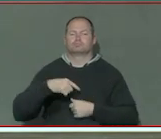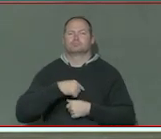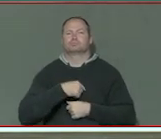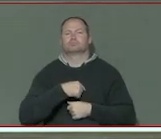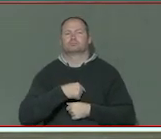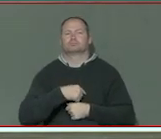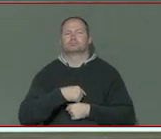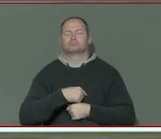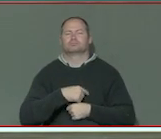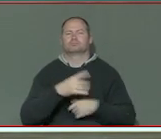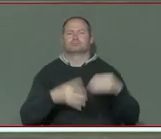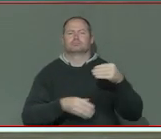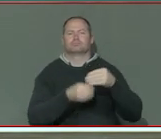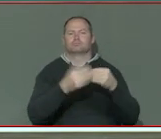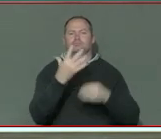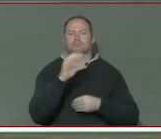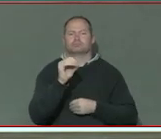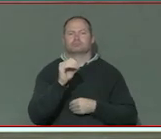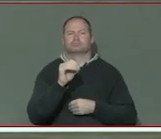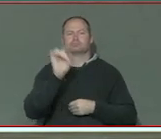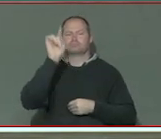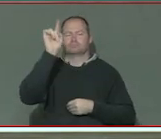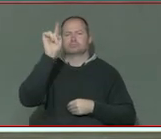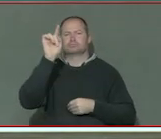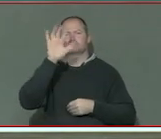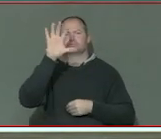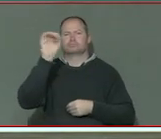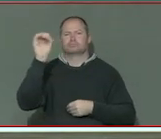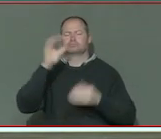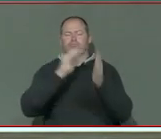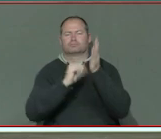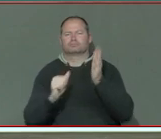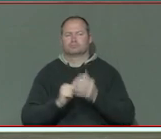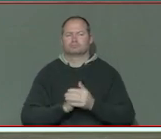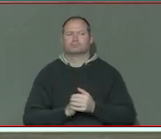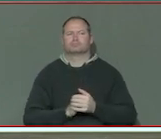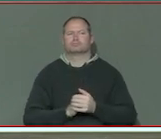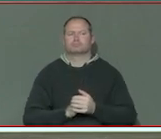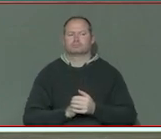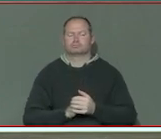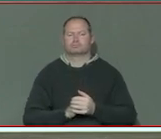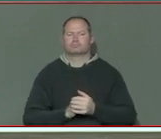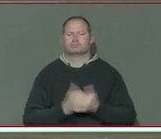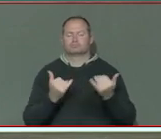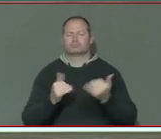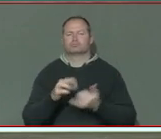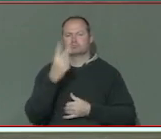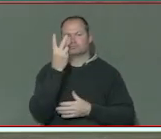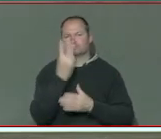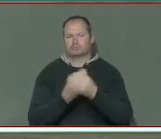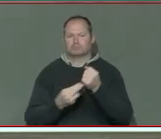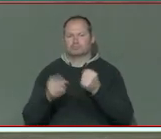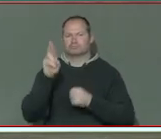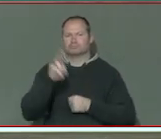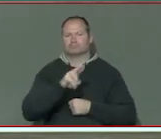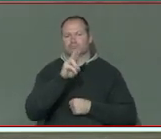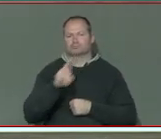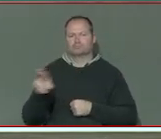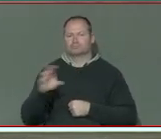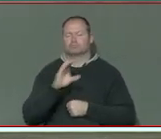and we also have to subtract it from our debtors control, because both of them are wrong.